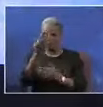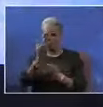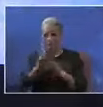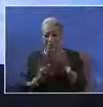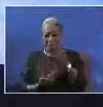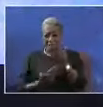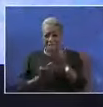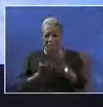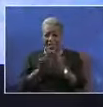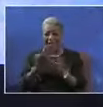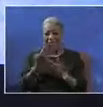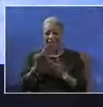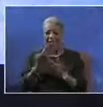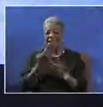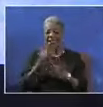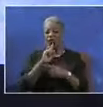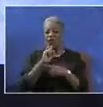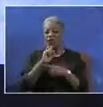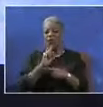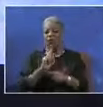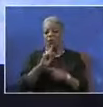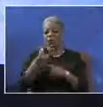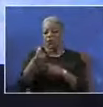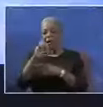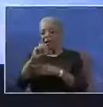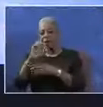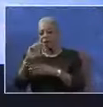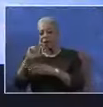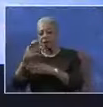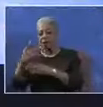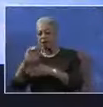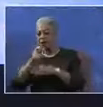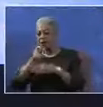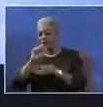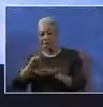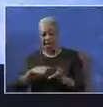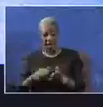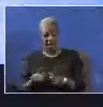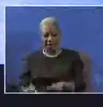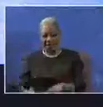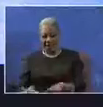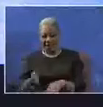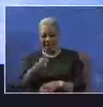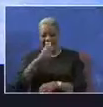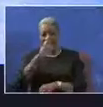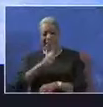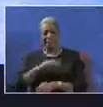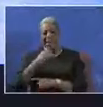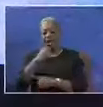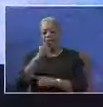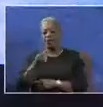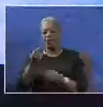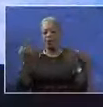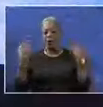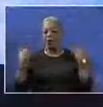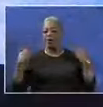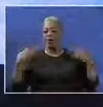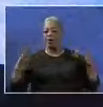Isaac won't die, God says to the same angel, I want you to do a